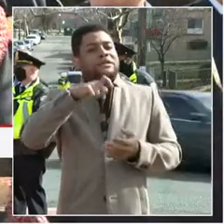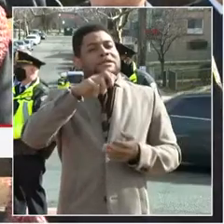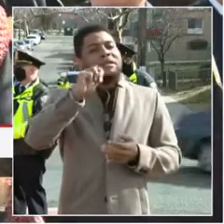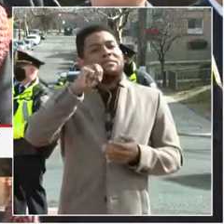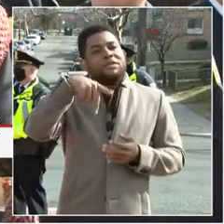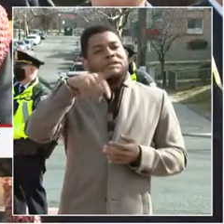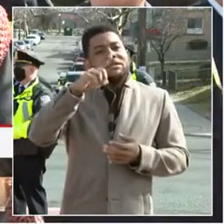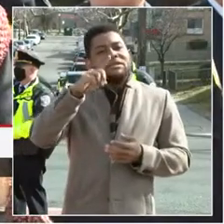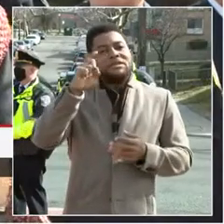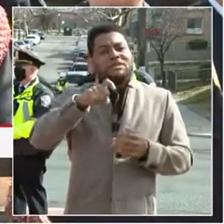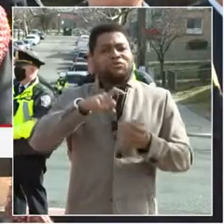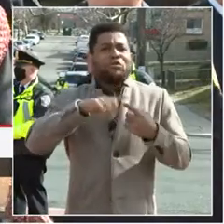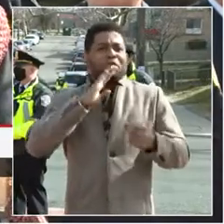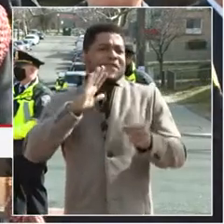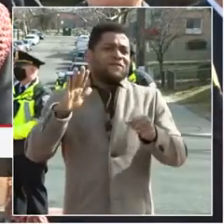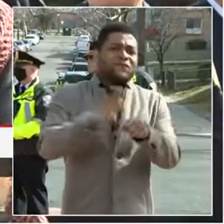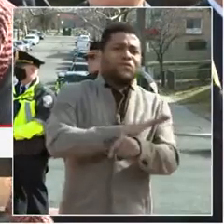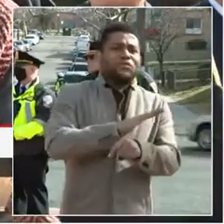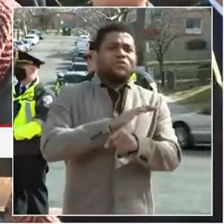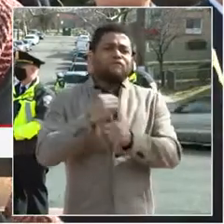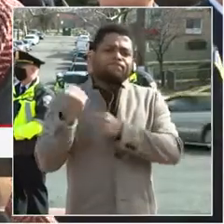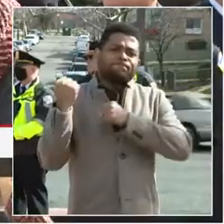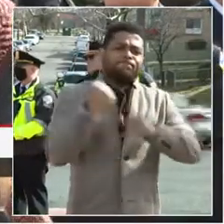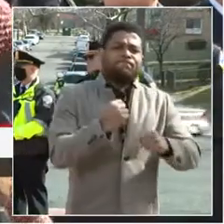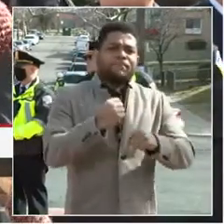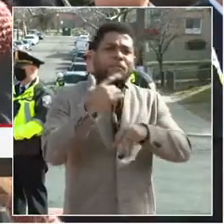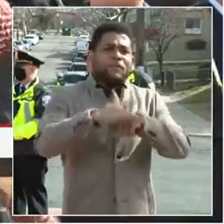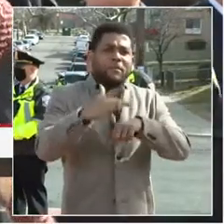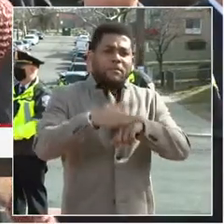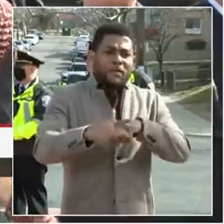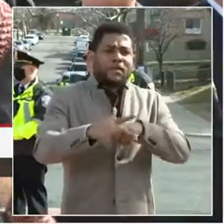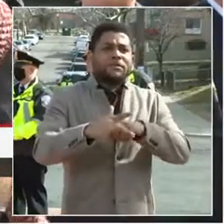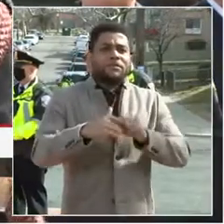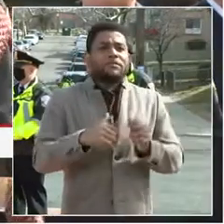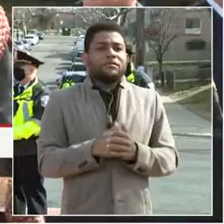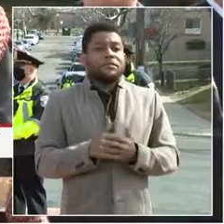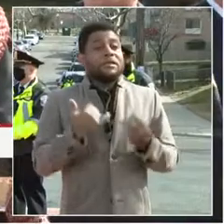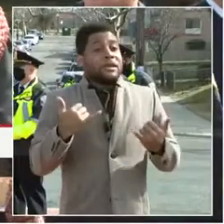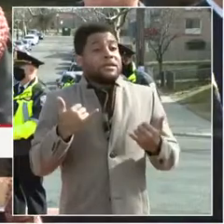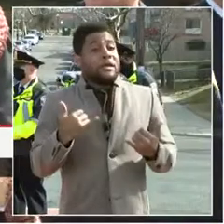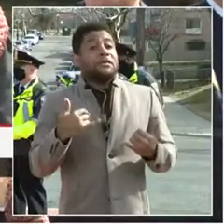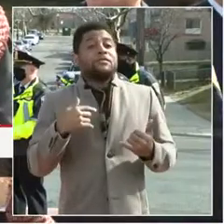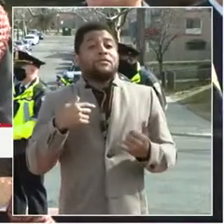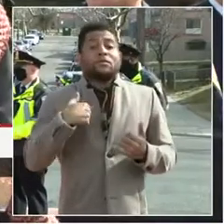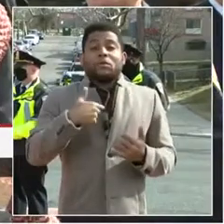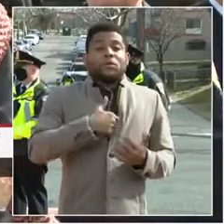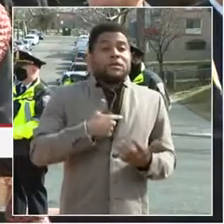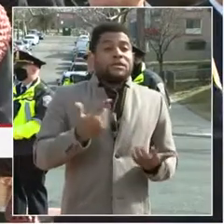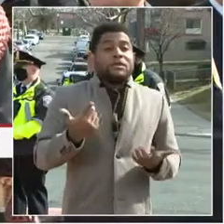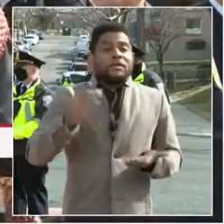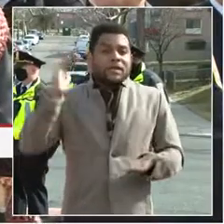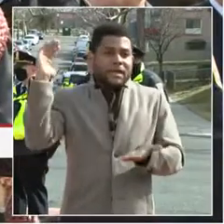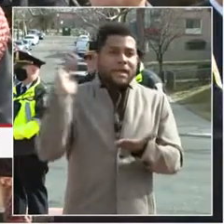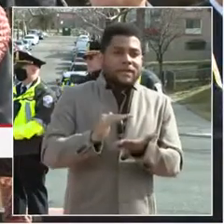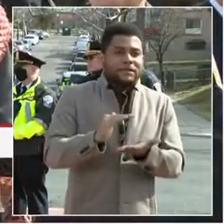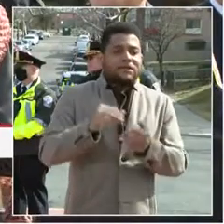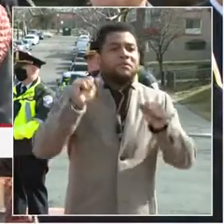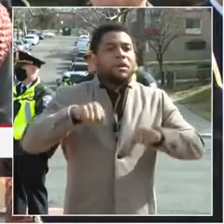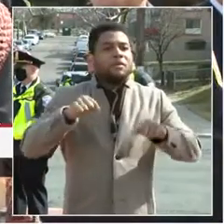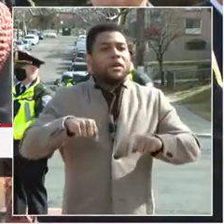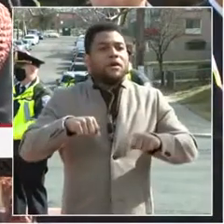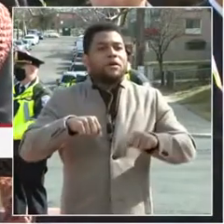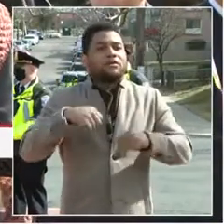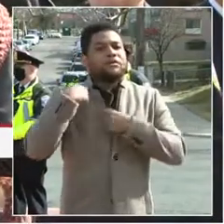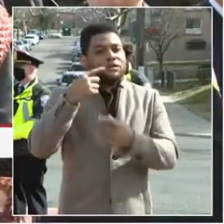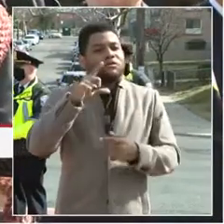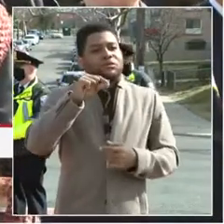And right now we're at the lowest level that we've been in a long time, in 20 years. And